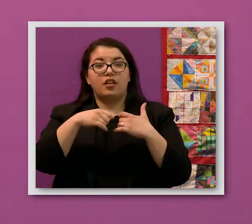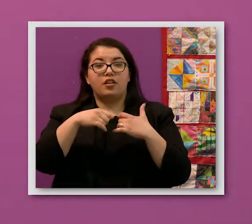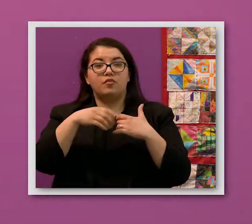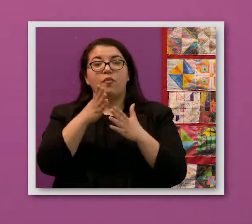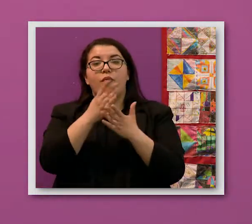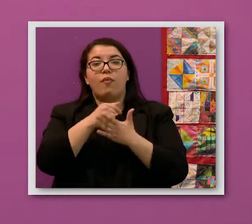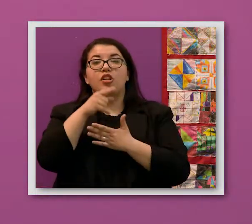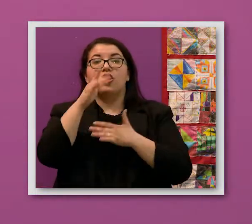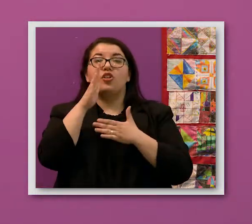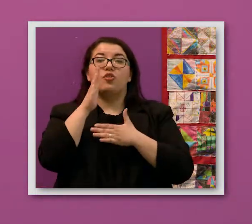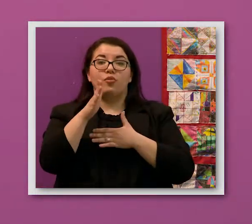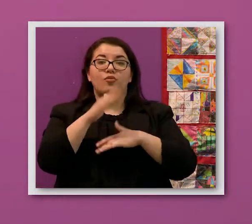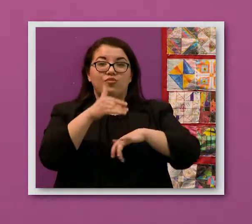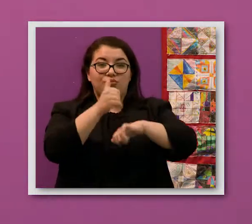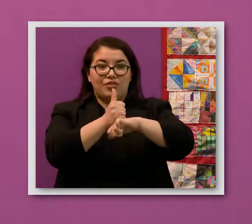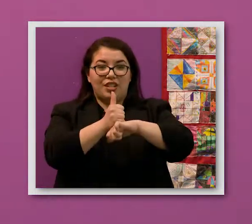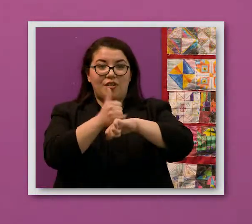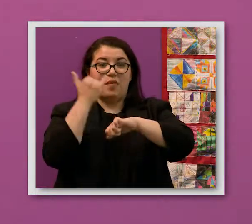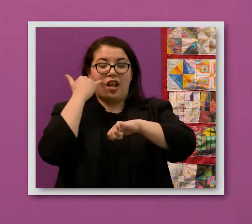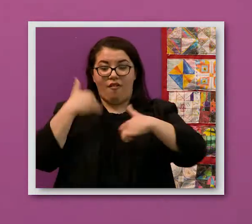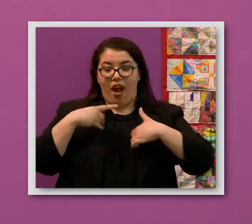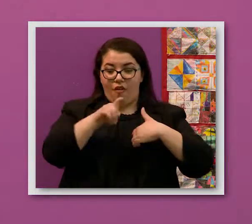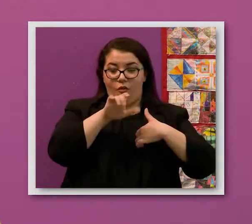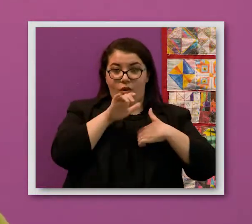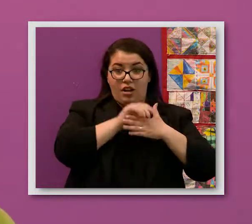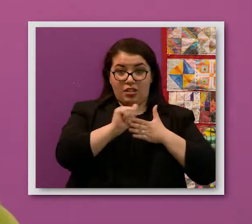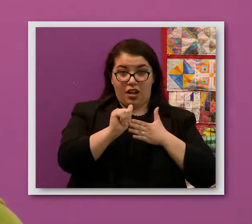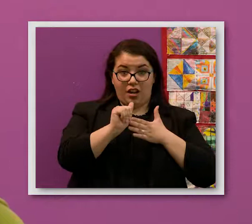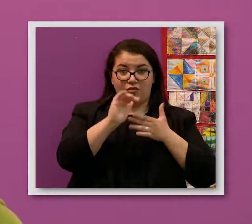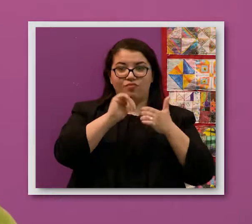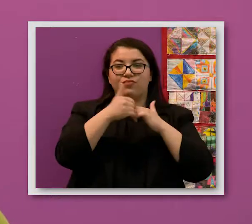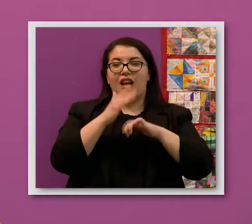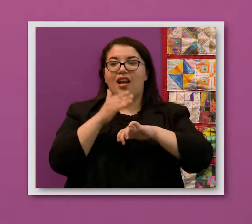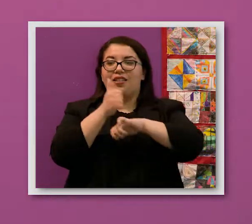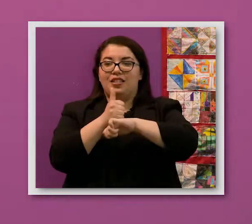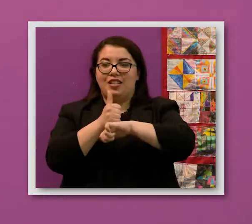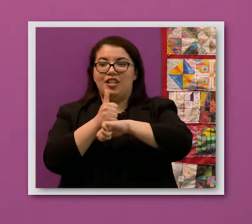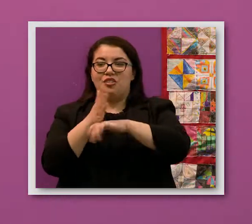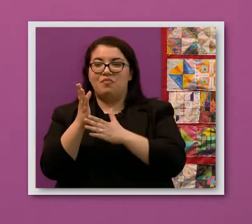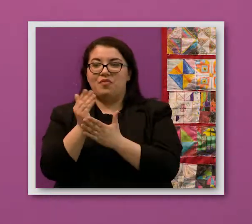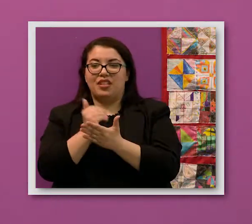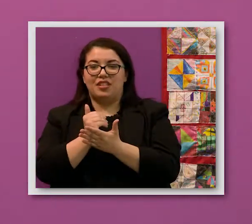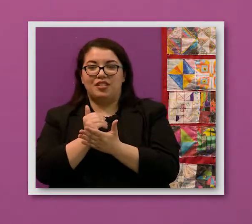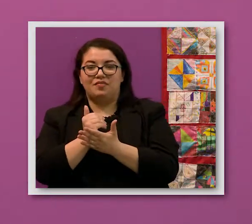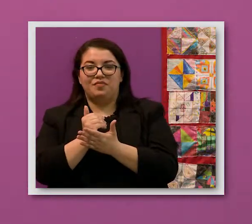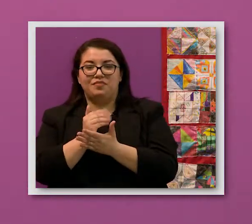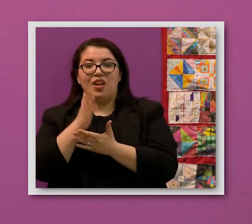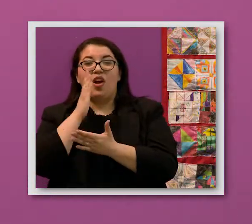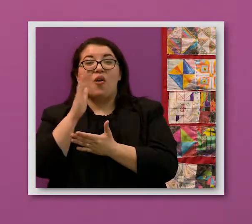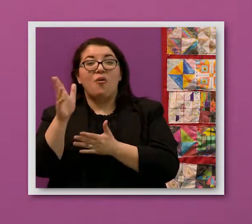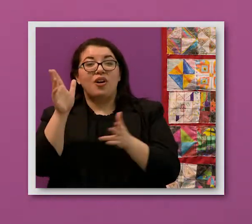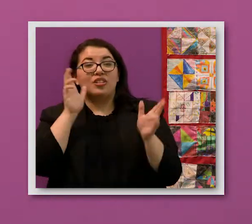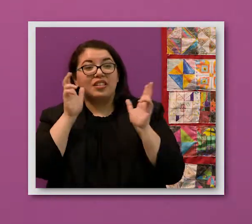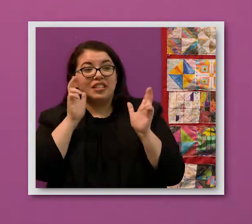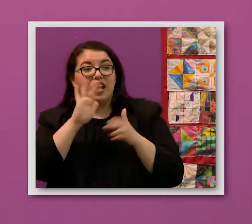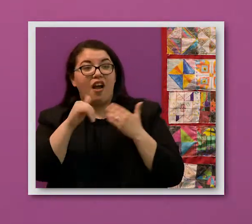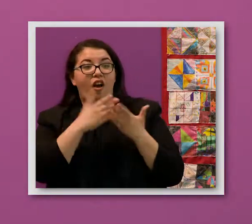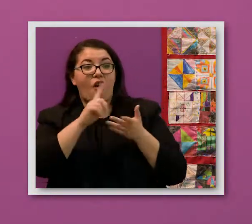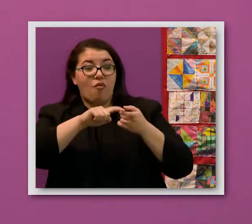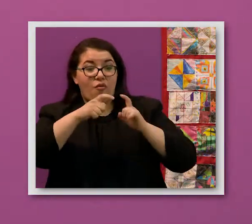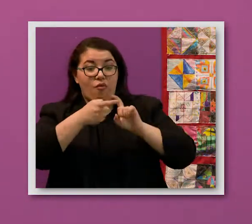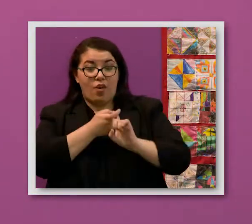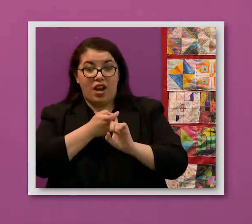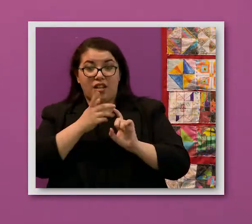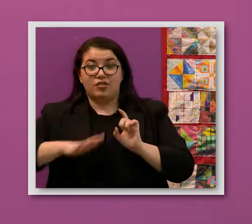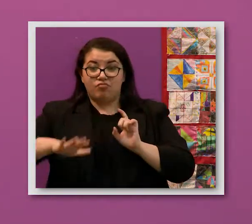a $100 budget. Then you're going to listen to your neighbors and friends, and hopefully you will be